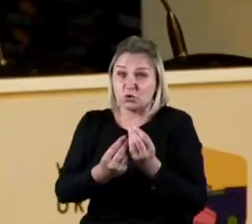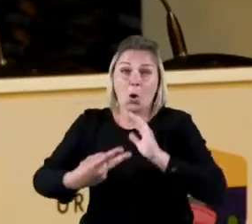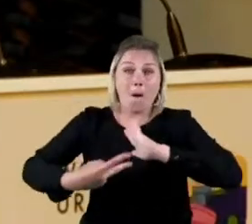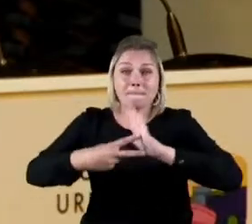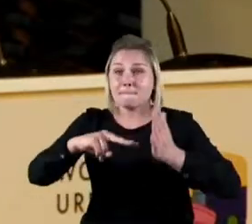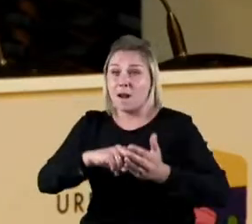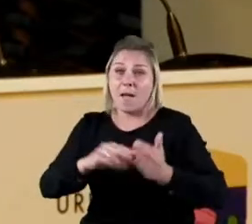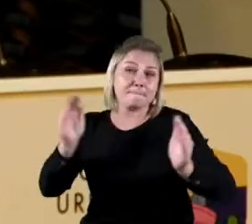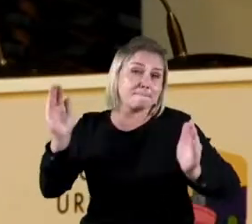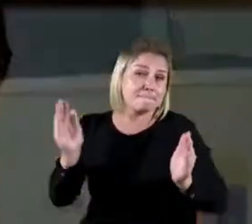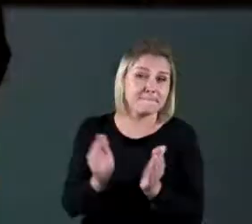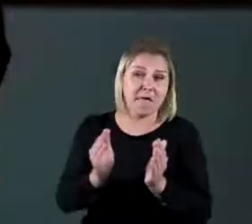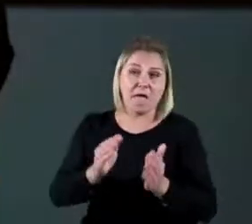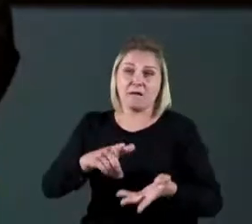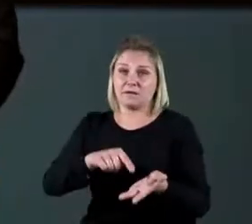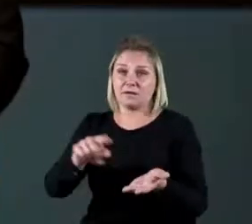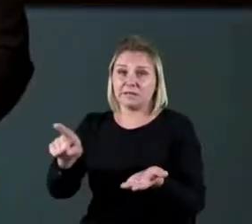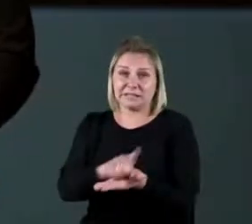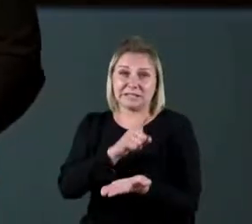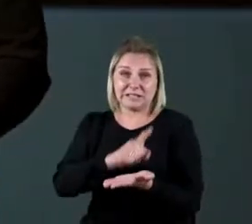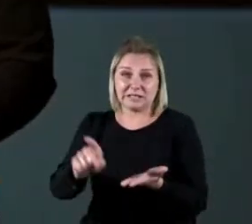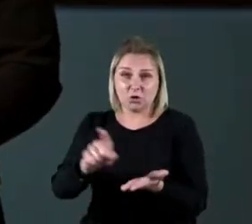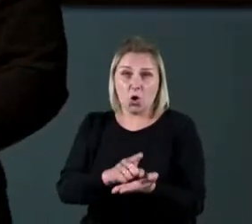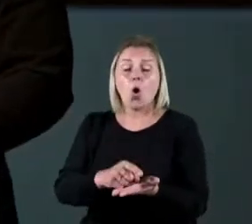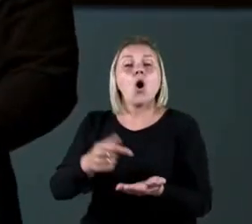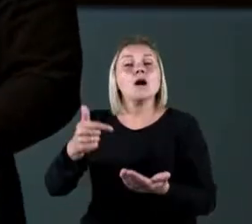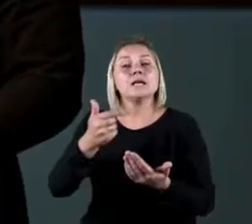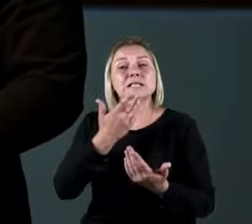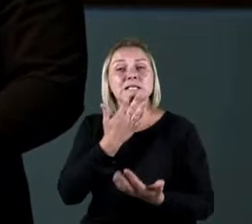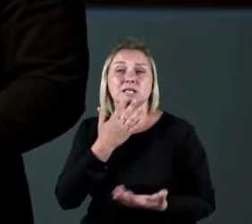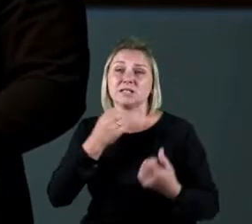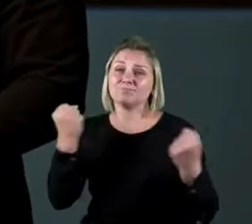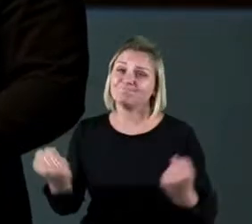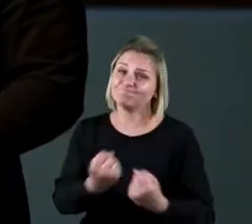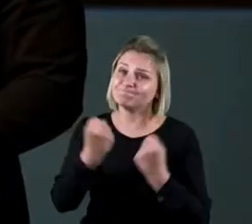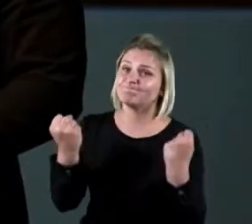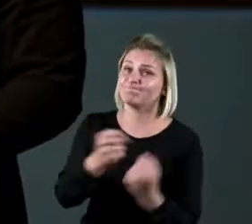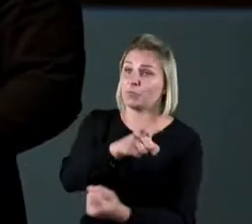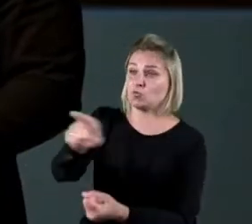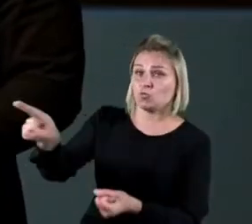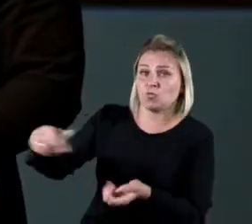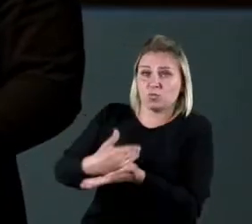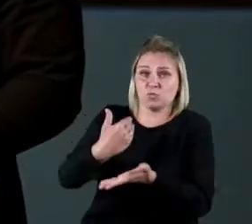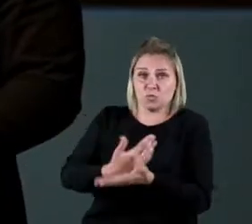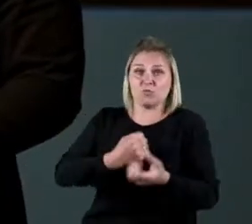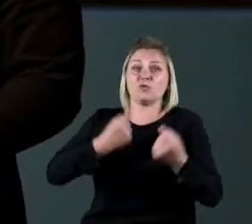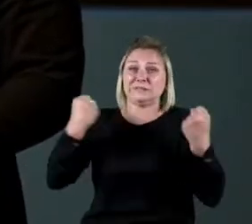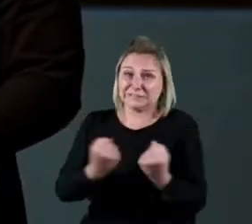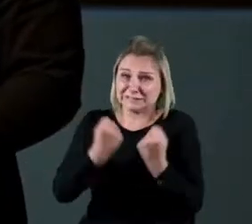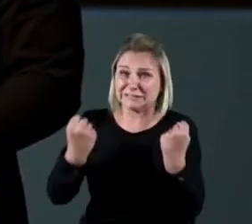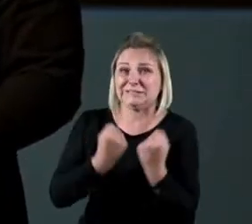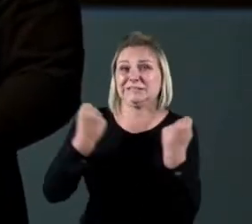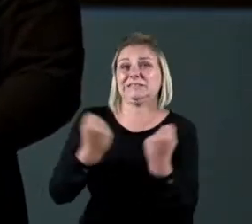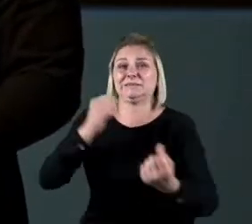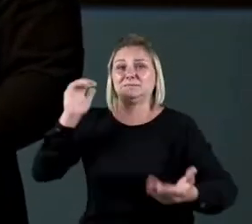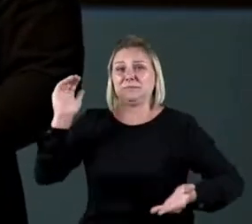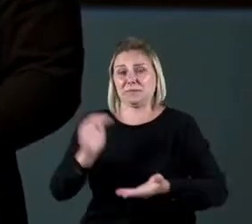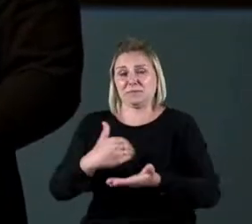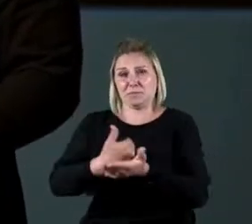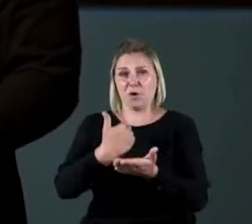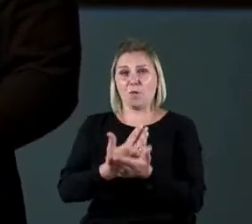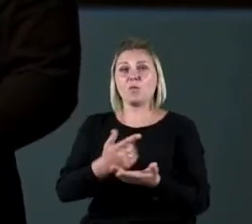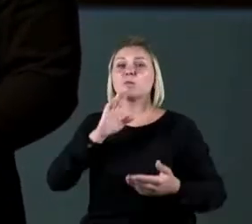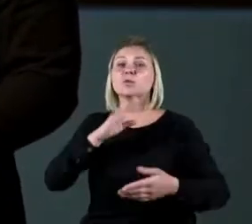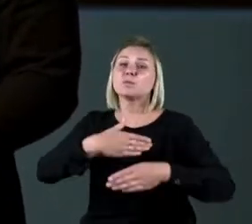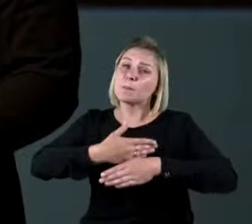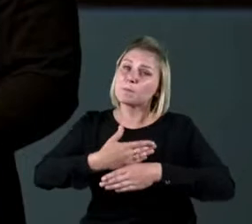enhance engagement of a diverse set of stakeholders and interest groups to share urban development through connected policy and